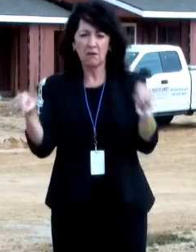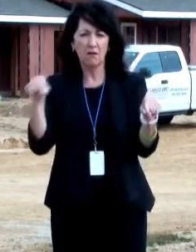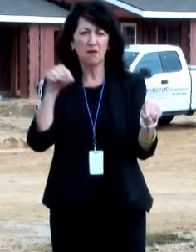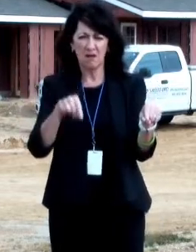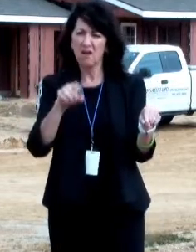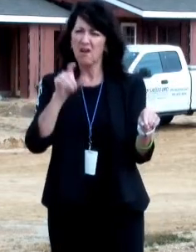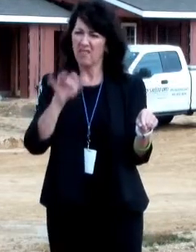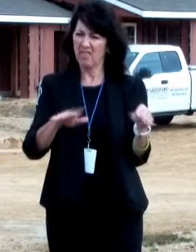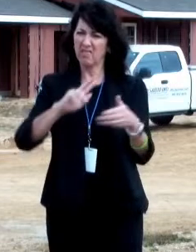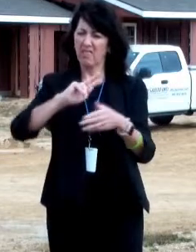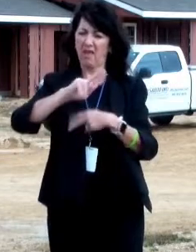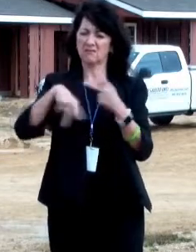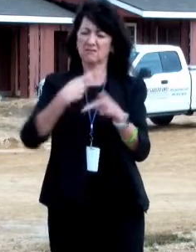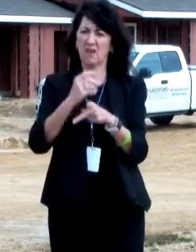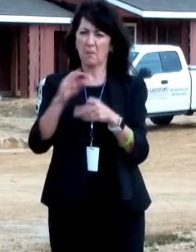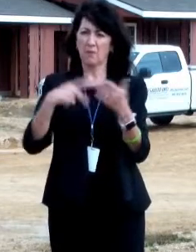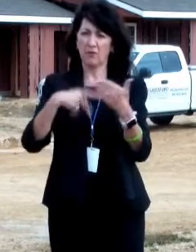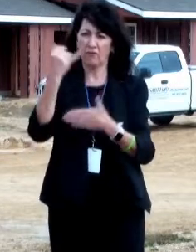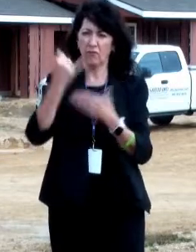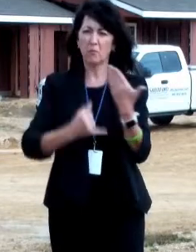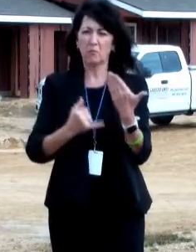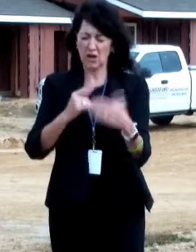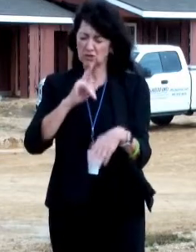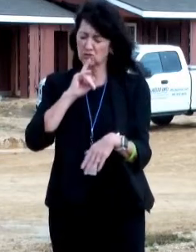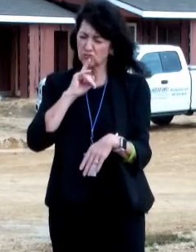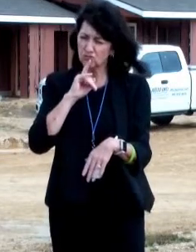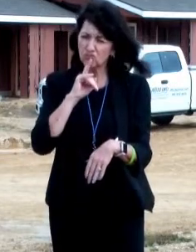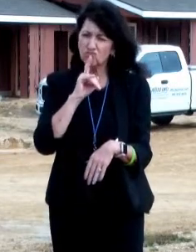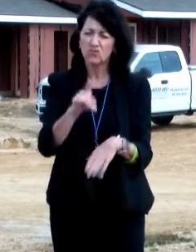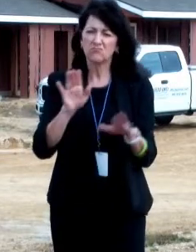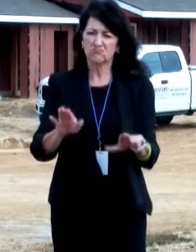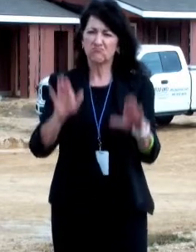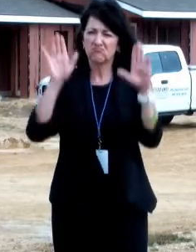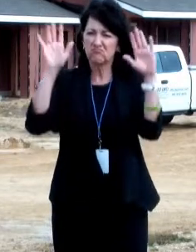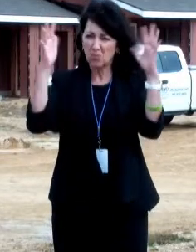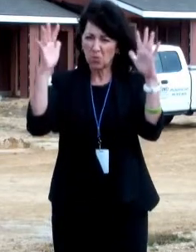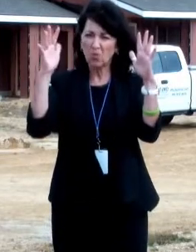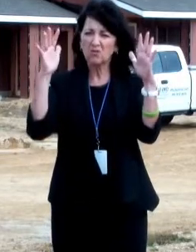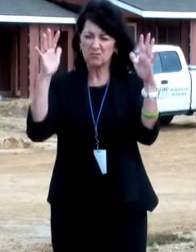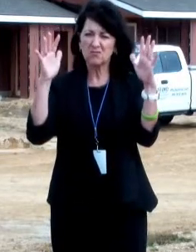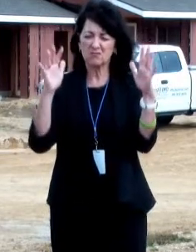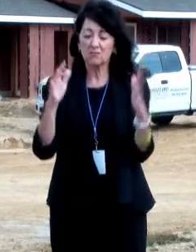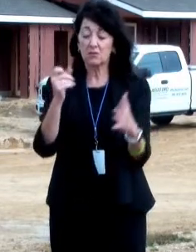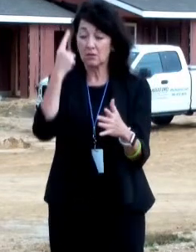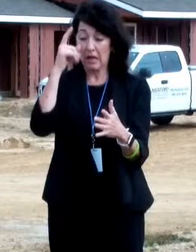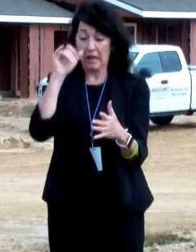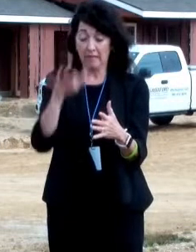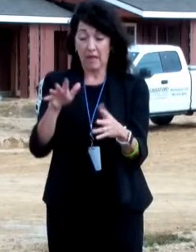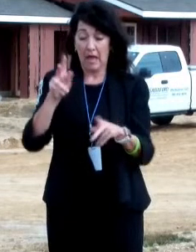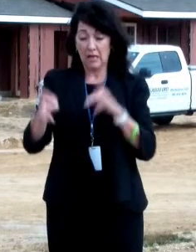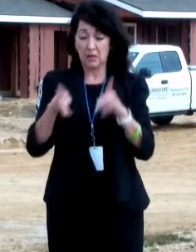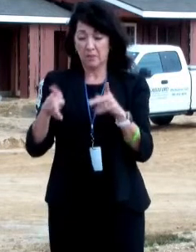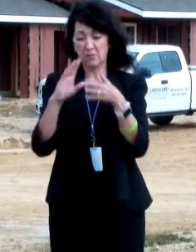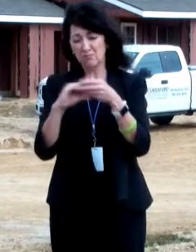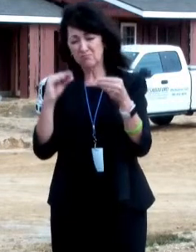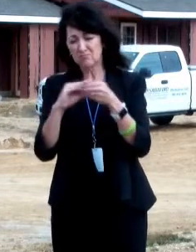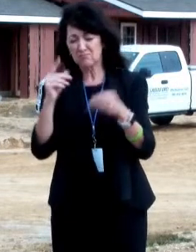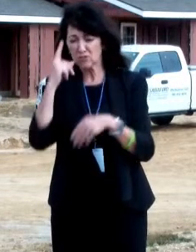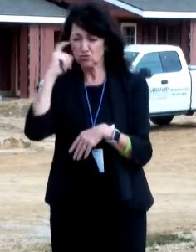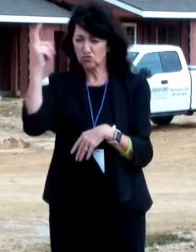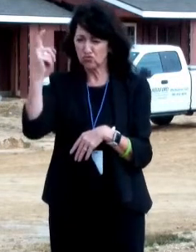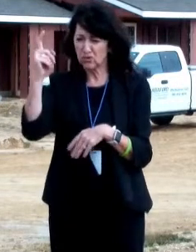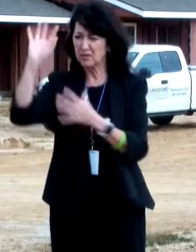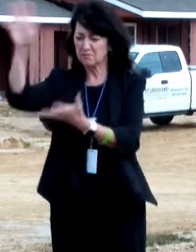this is one of dozens of communities around the country that have taken a vision, a dream, and reduced it to a plan and brought